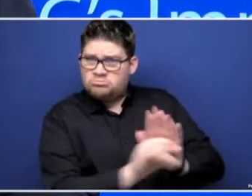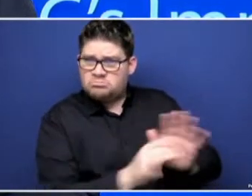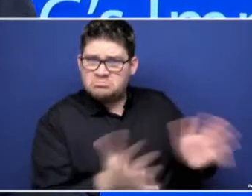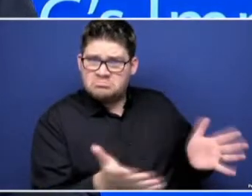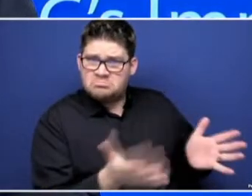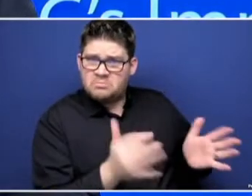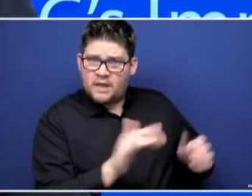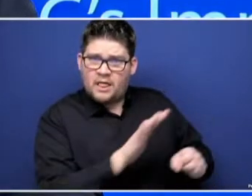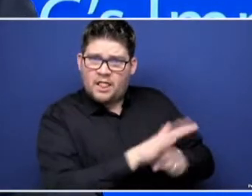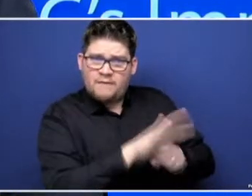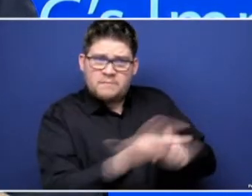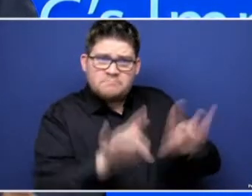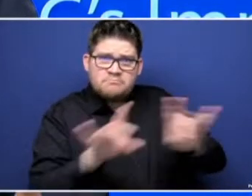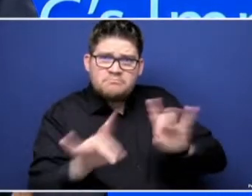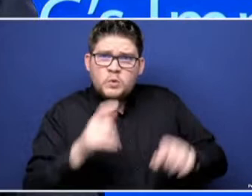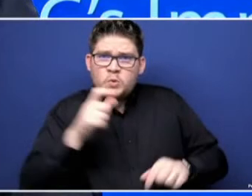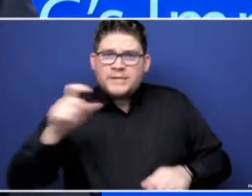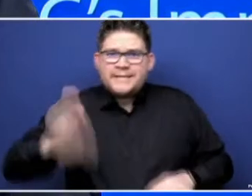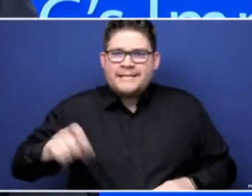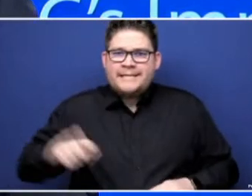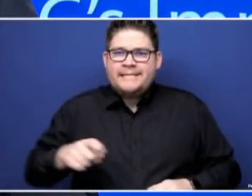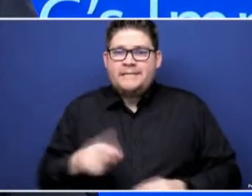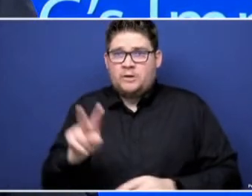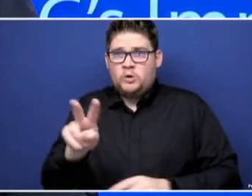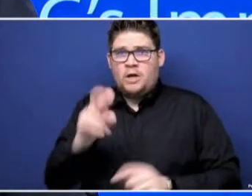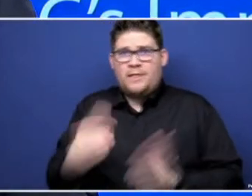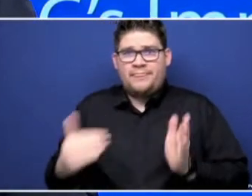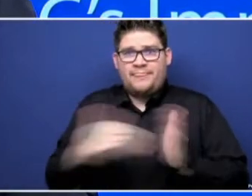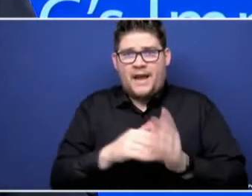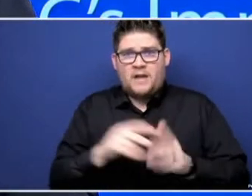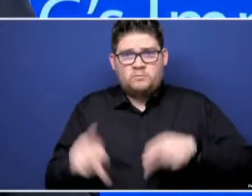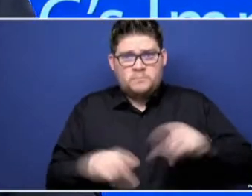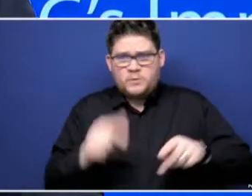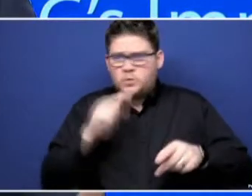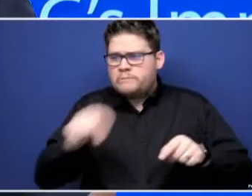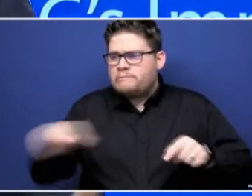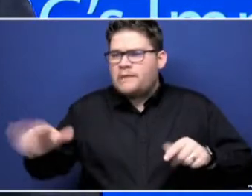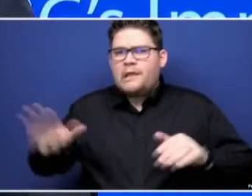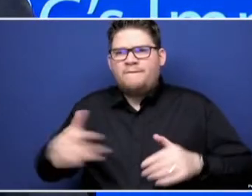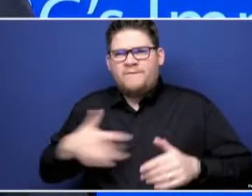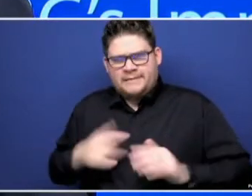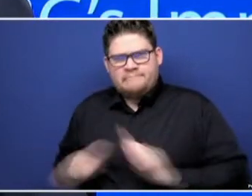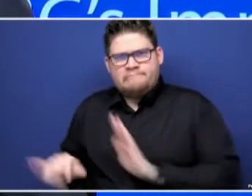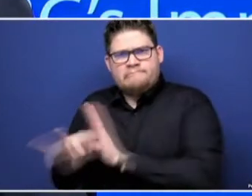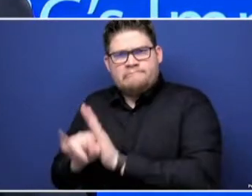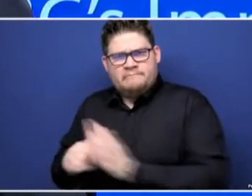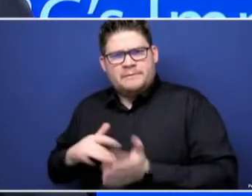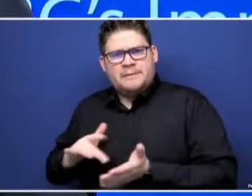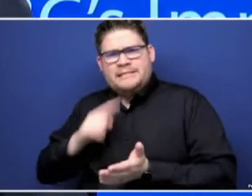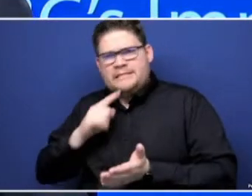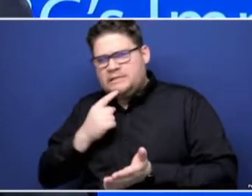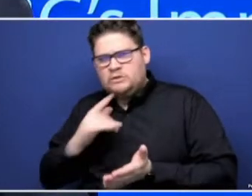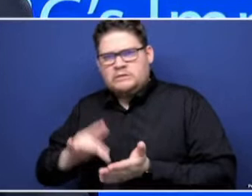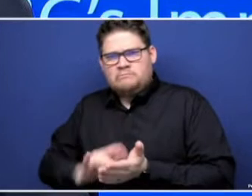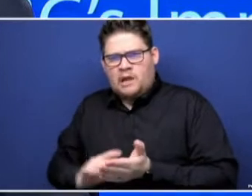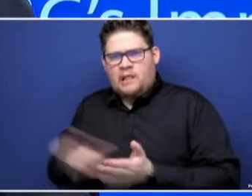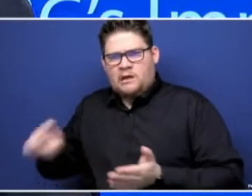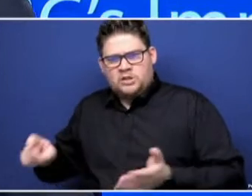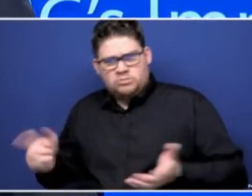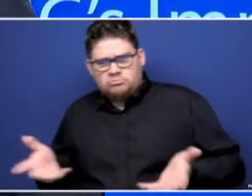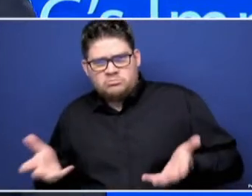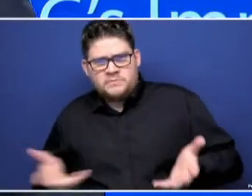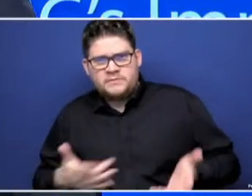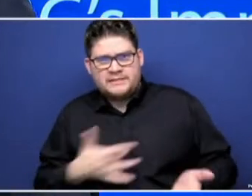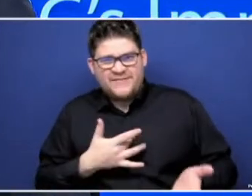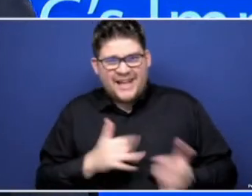parents, and they've been adaptable to the circumstances as they present themselves. And this is, I think, the most vivid example of